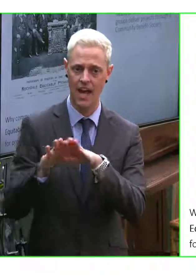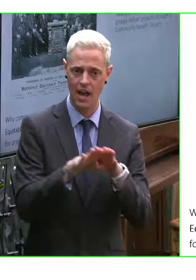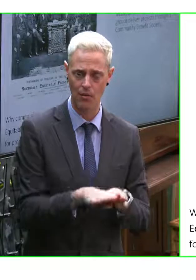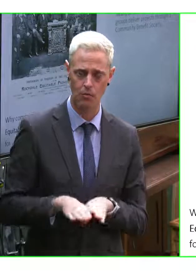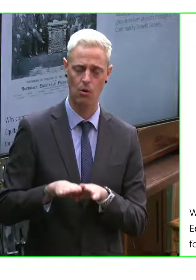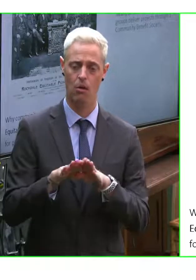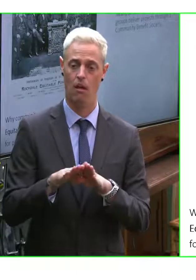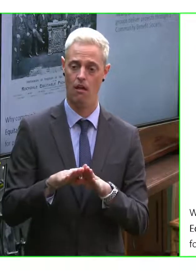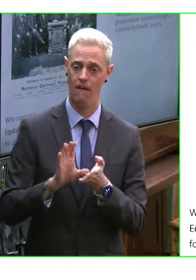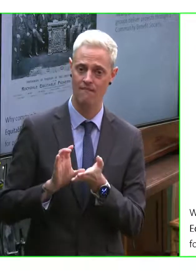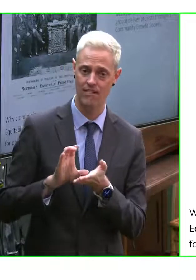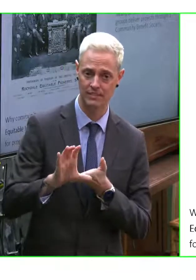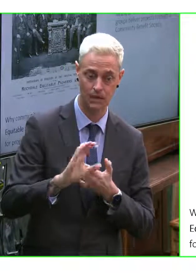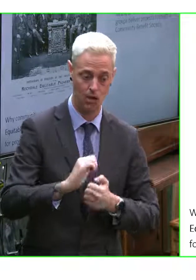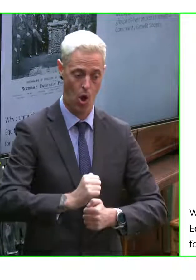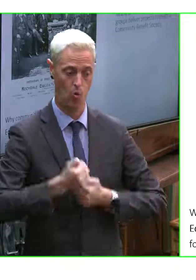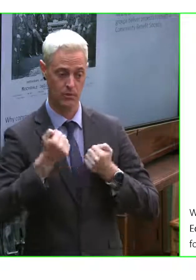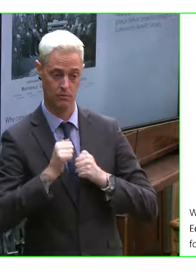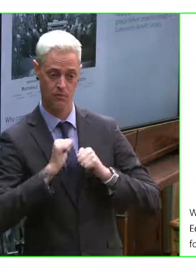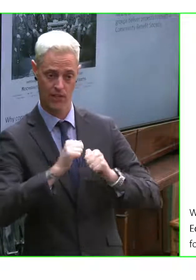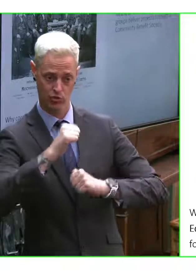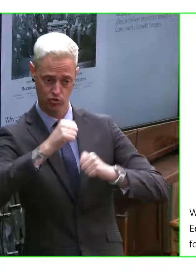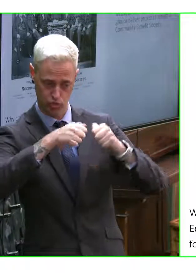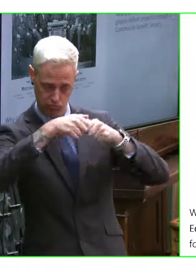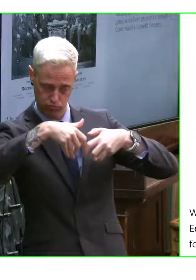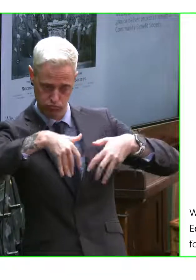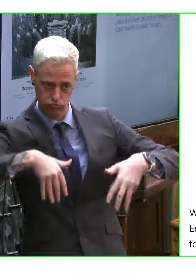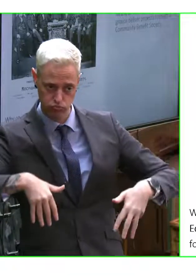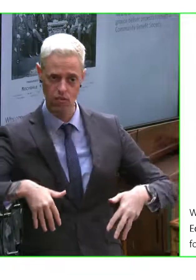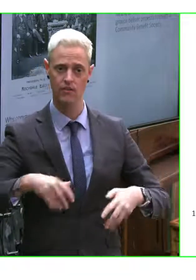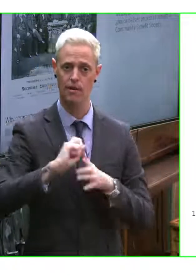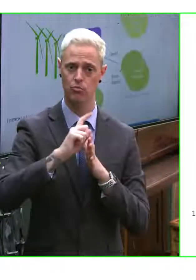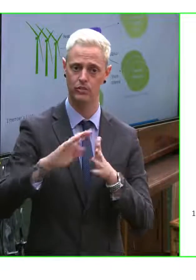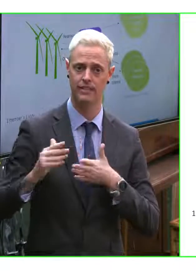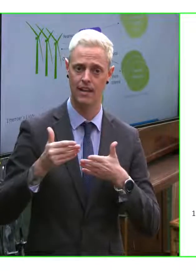and ownership of that structure for this project delivery.